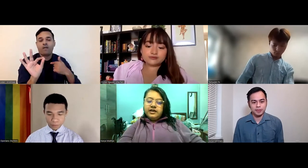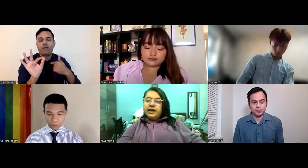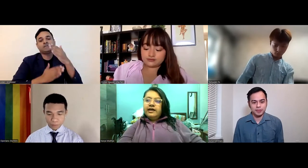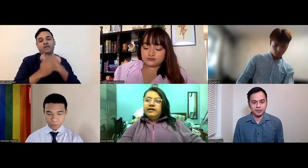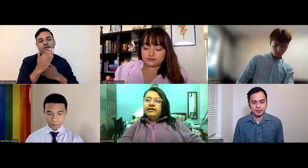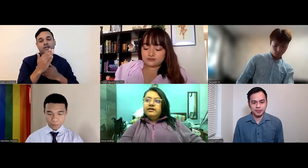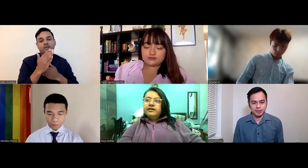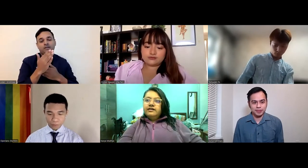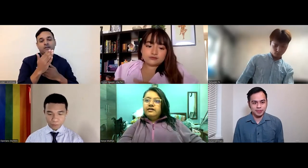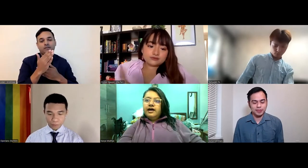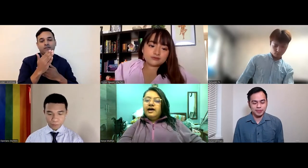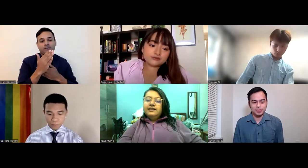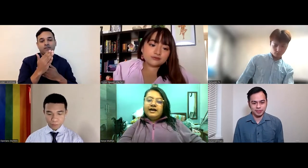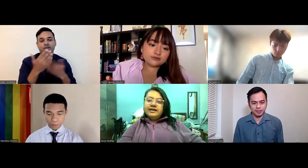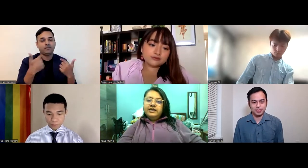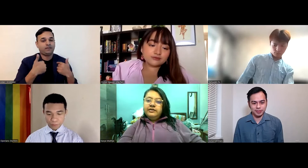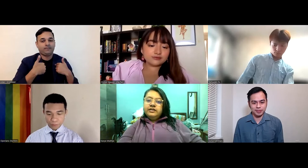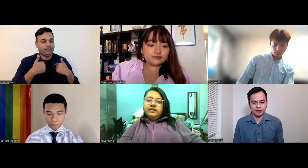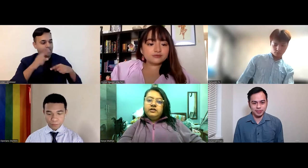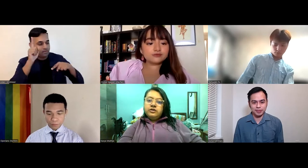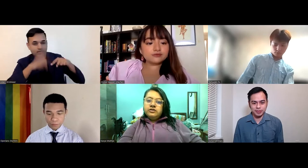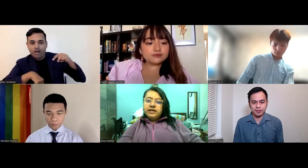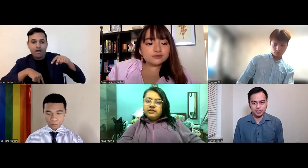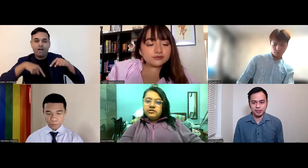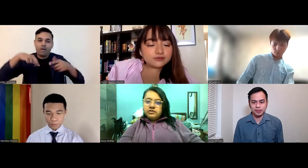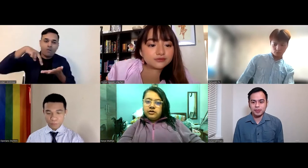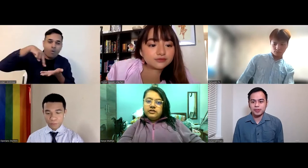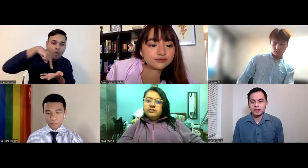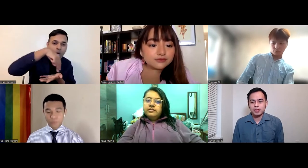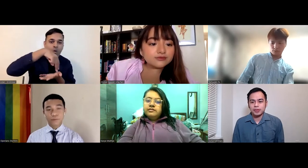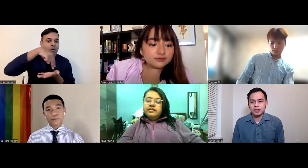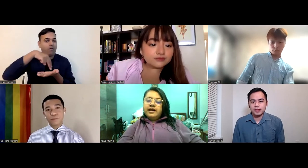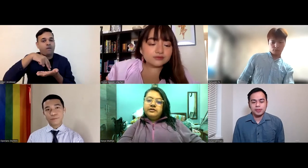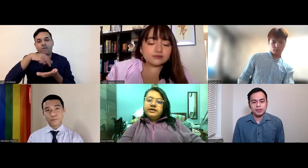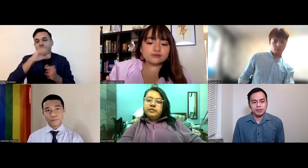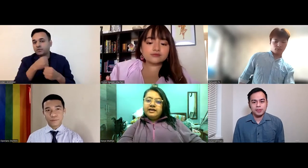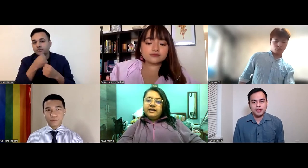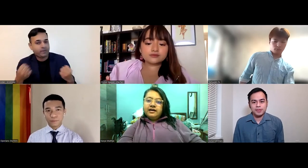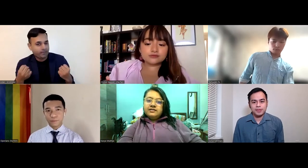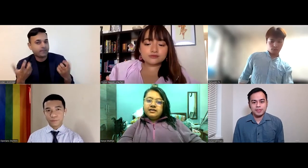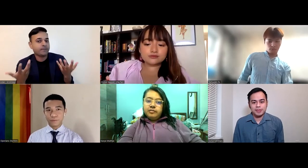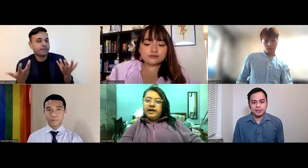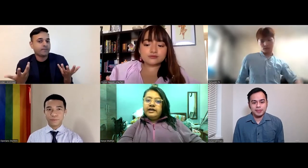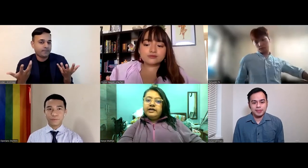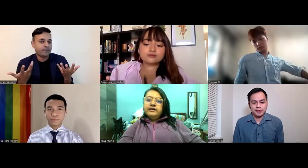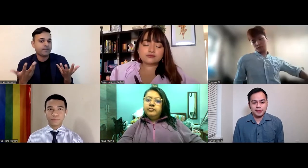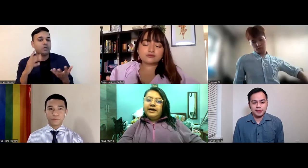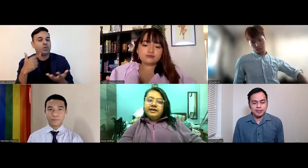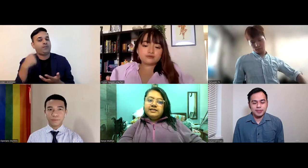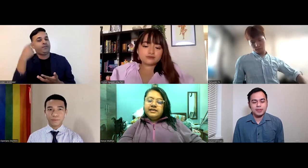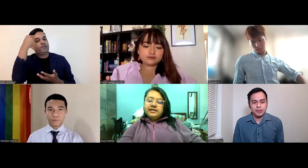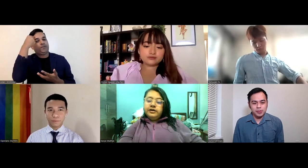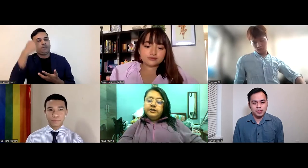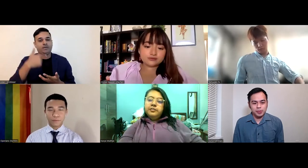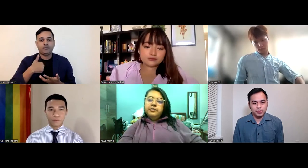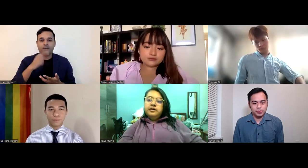discrimination. And at that time, even the law was not that strong that could have, you know, backed us up and provided